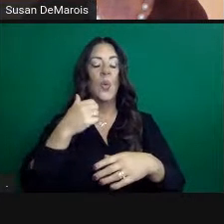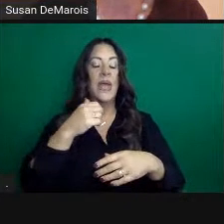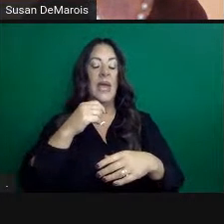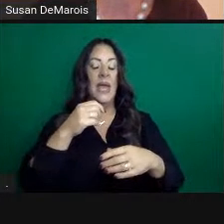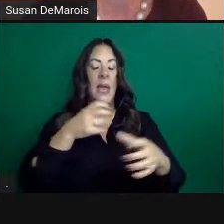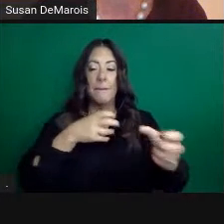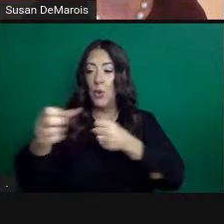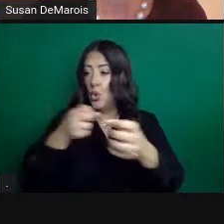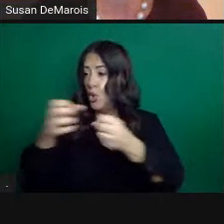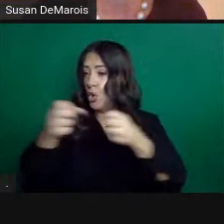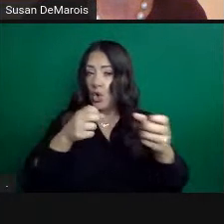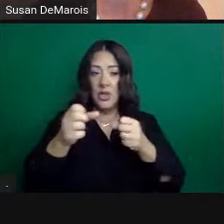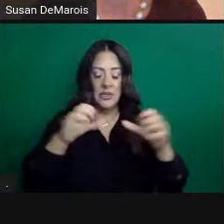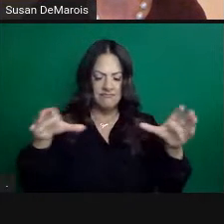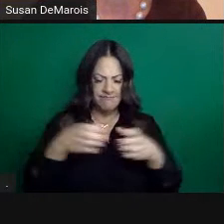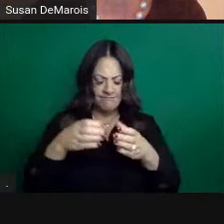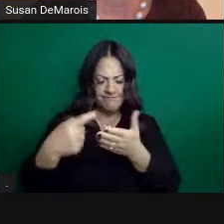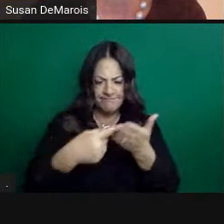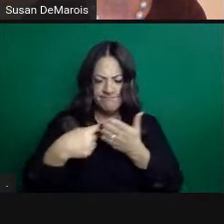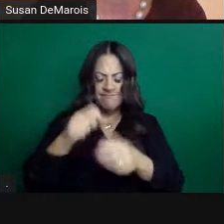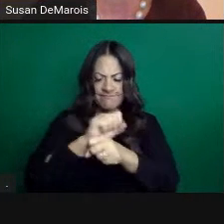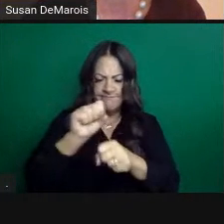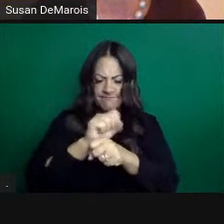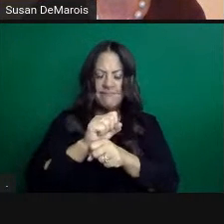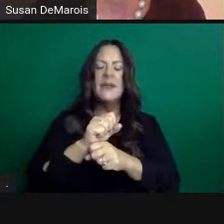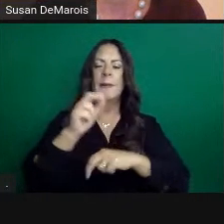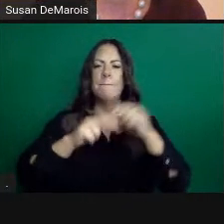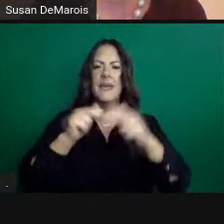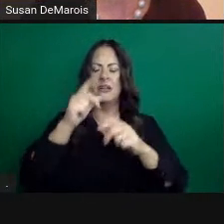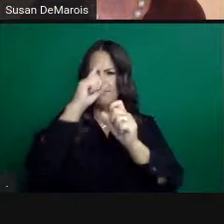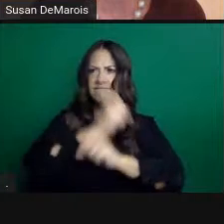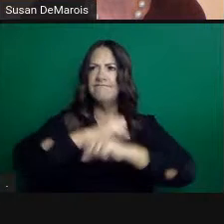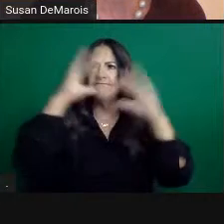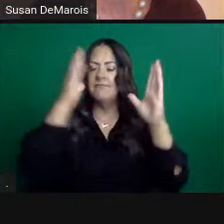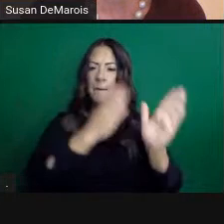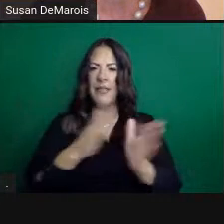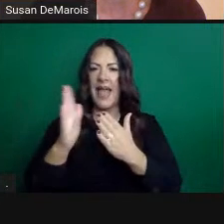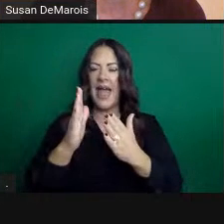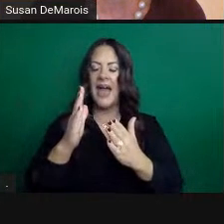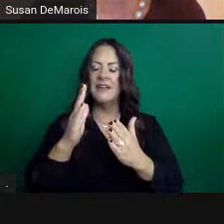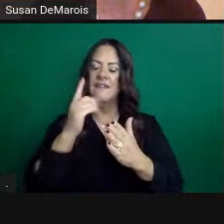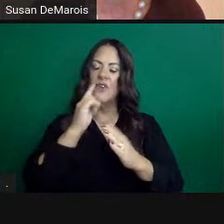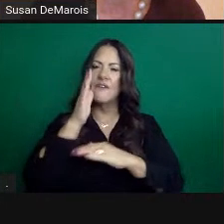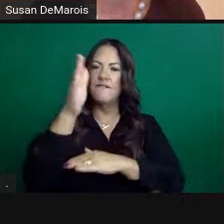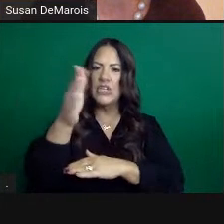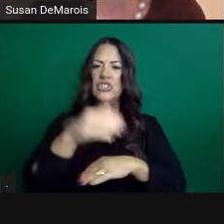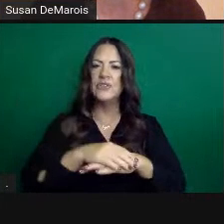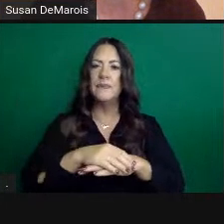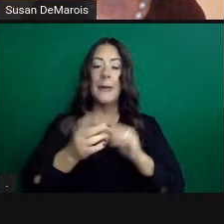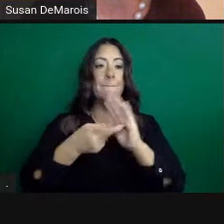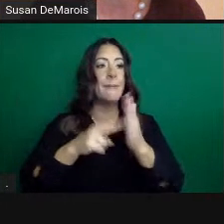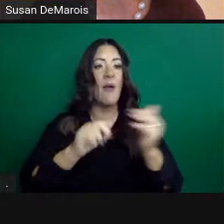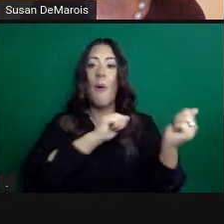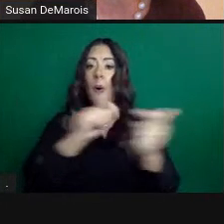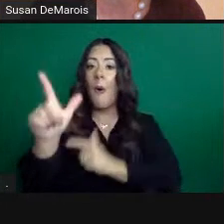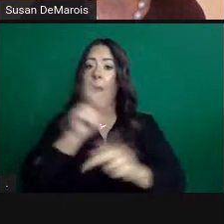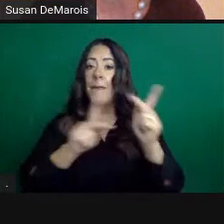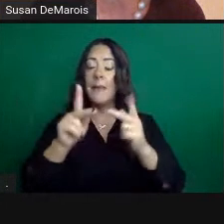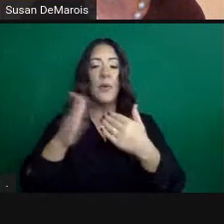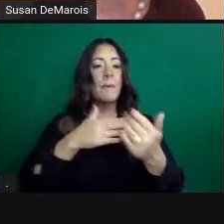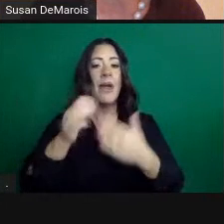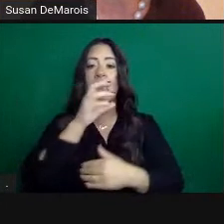strategies that all sectors will need to build the California we imagine, where people of all ages and abilities are